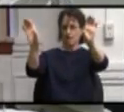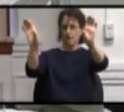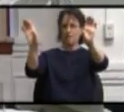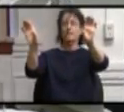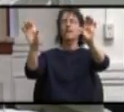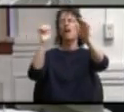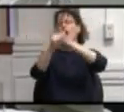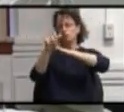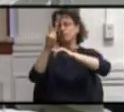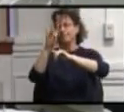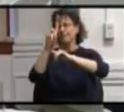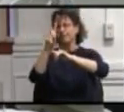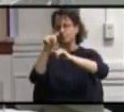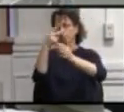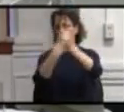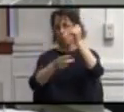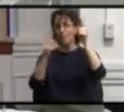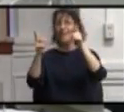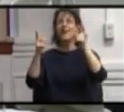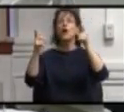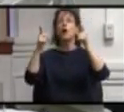going to make the final decision.